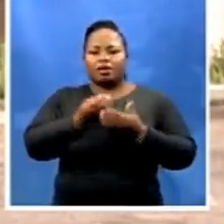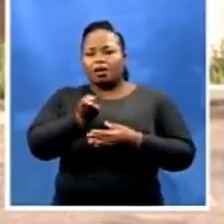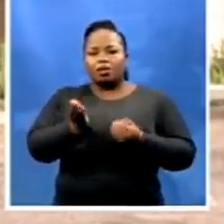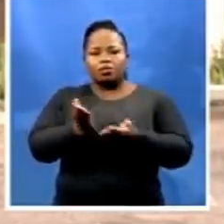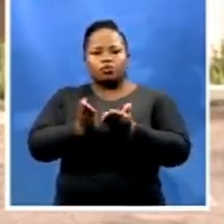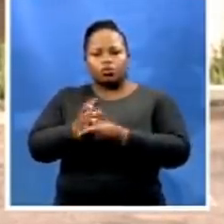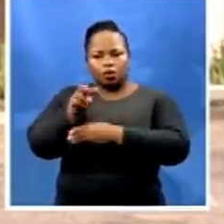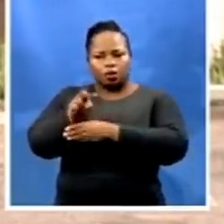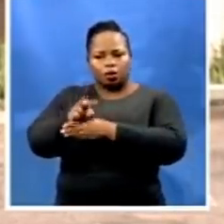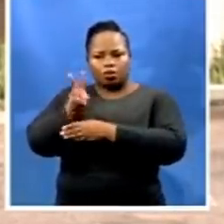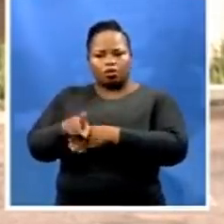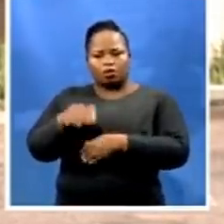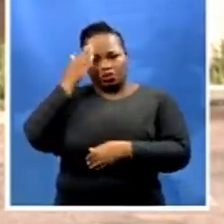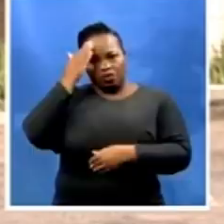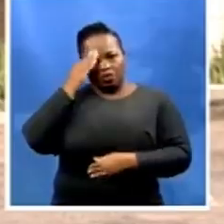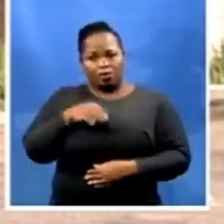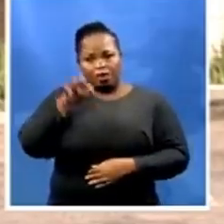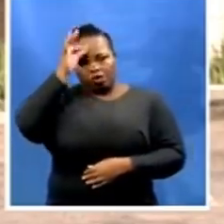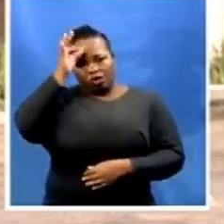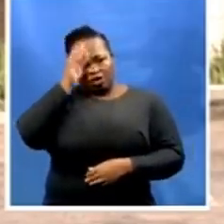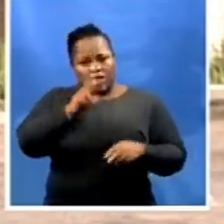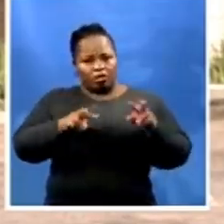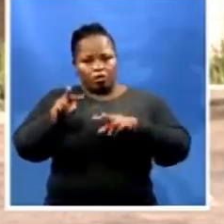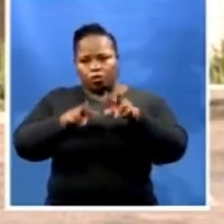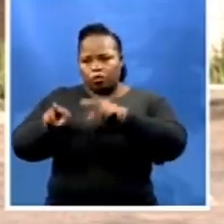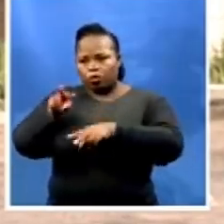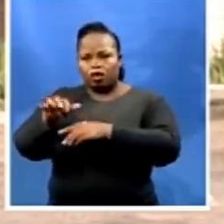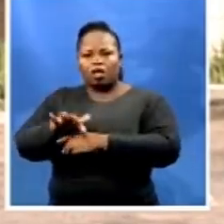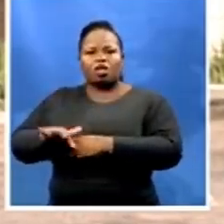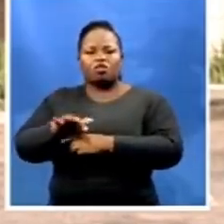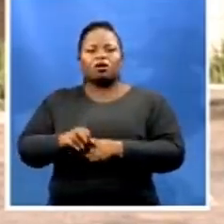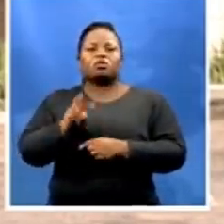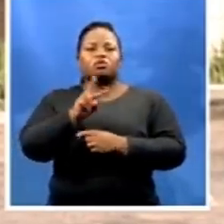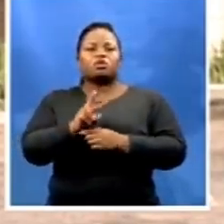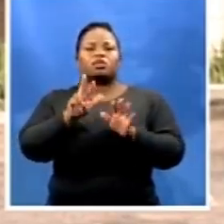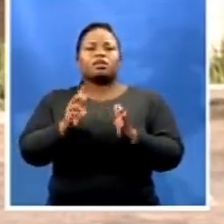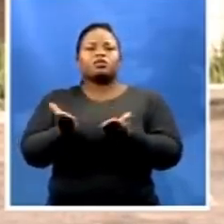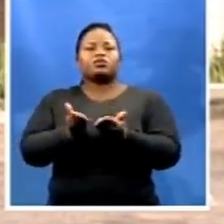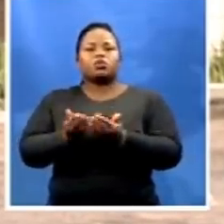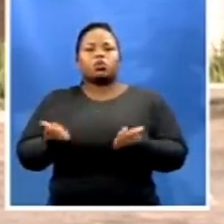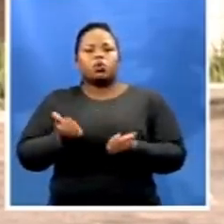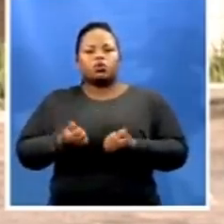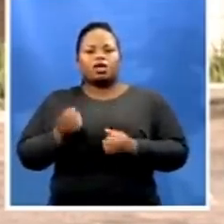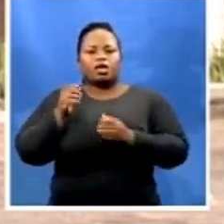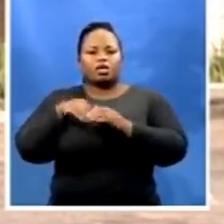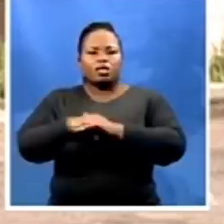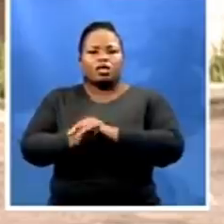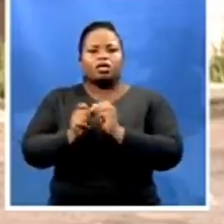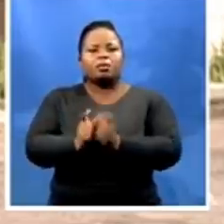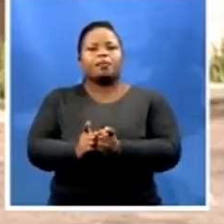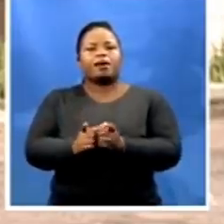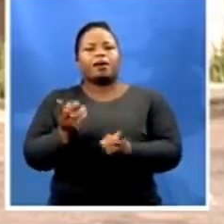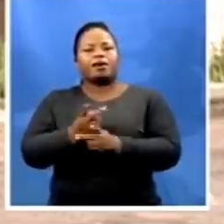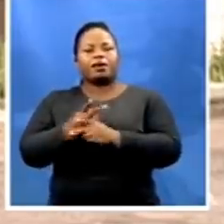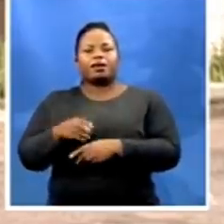area as well as the other areas. 28 schools now have been vandalized. There's also another school in Bergville, 3 hours away, that has